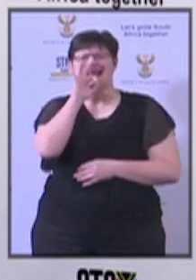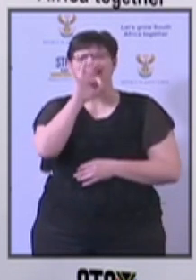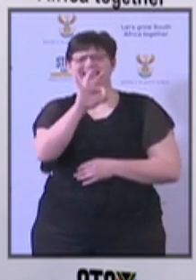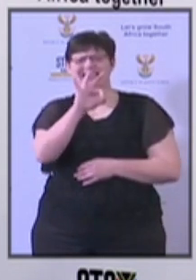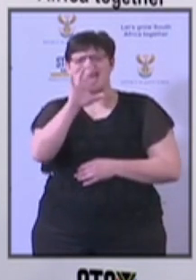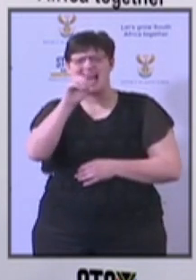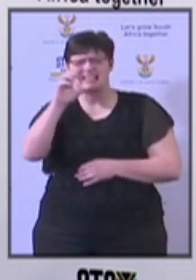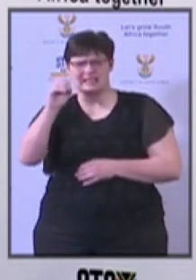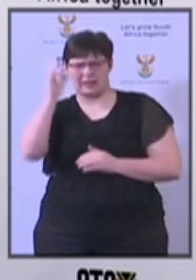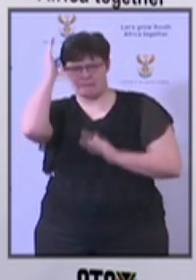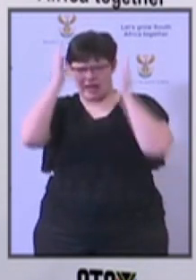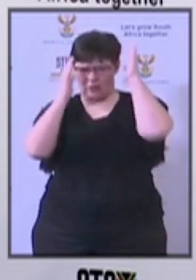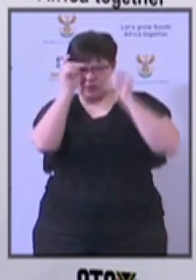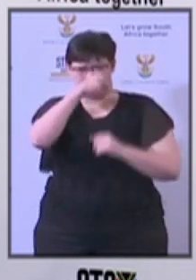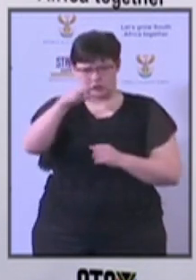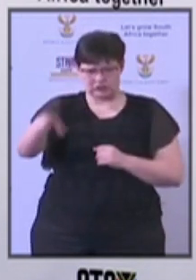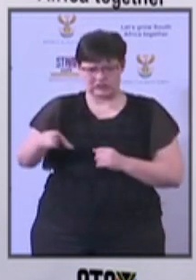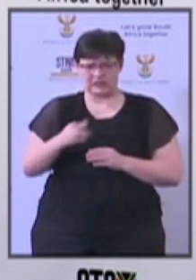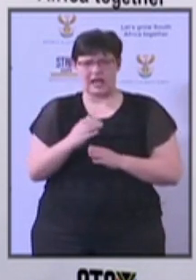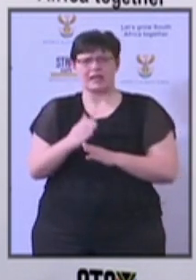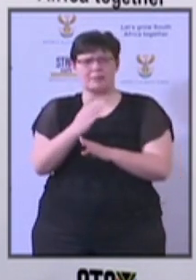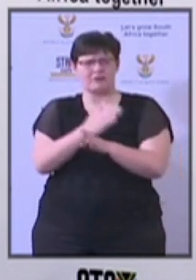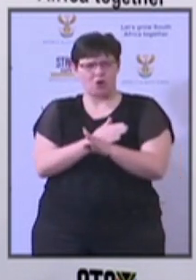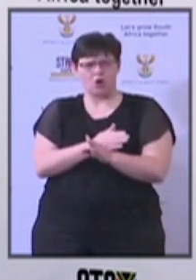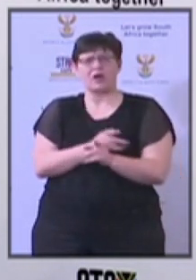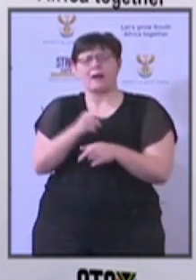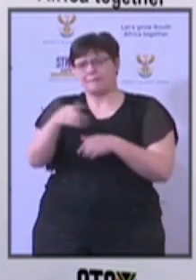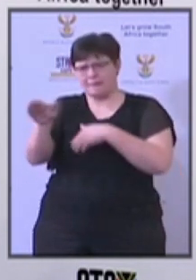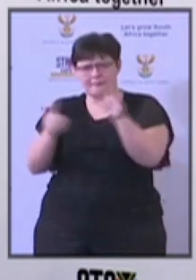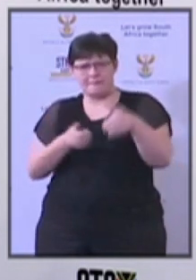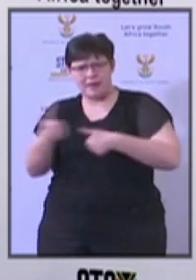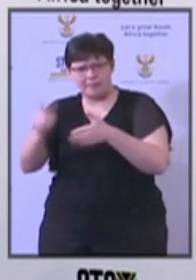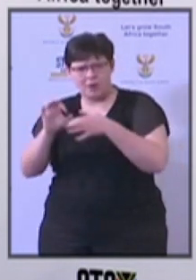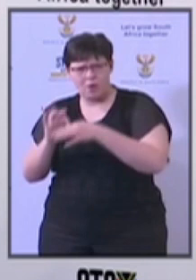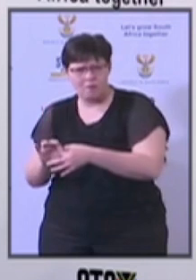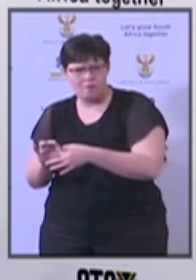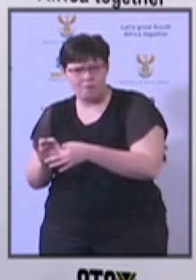Malawian nationals, and before that we had repatriated